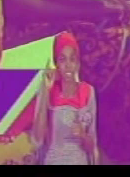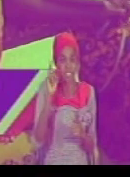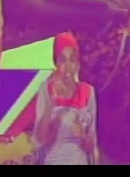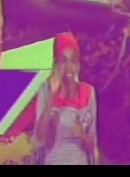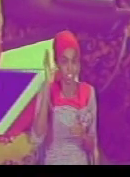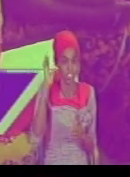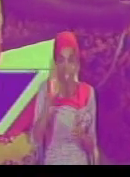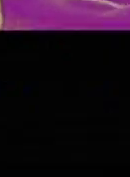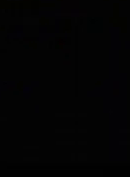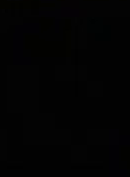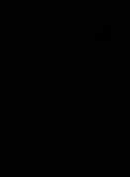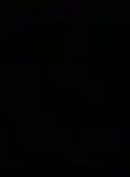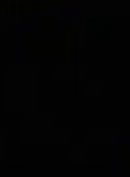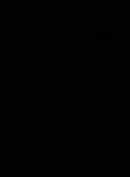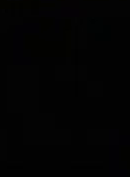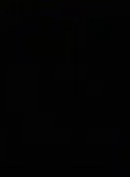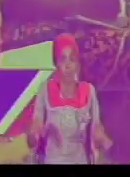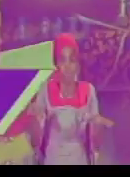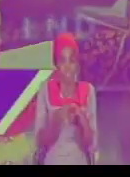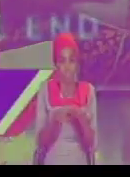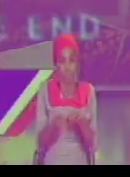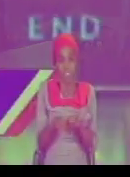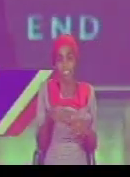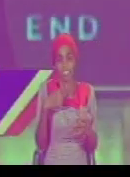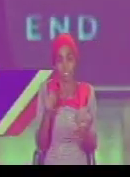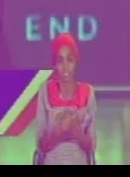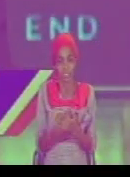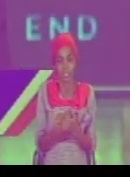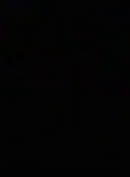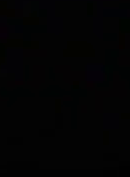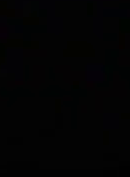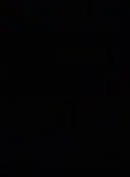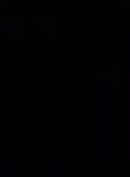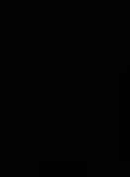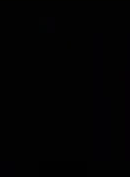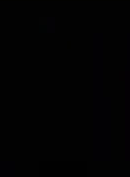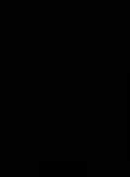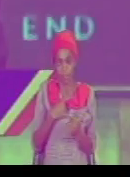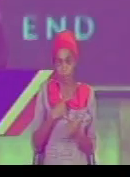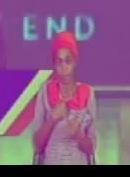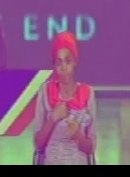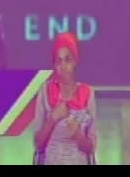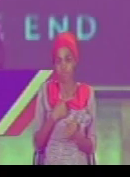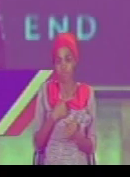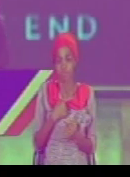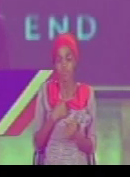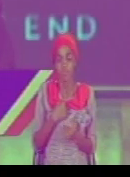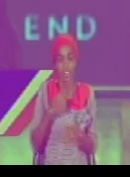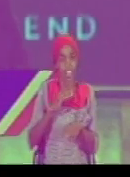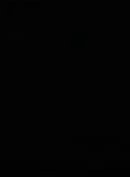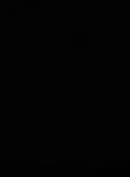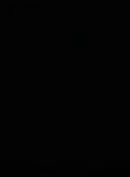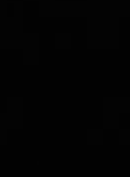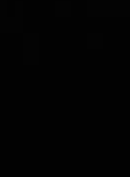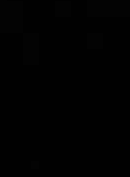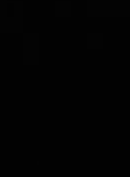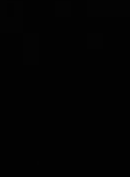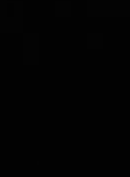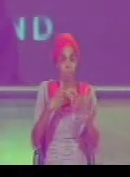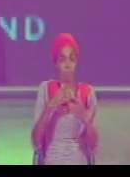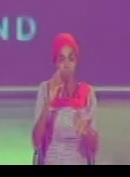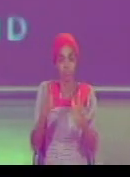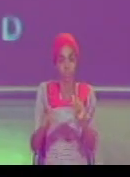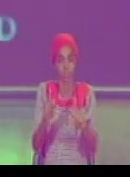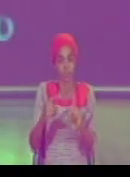peculiar treasure unto me. A peculiar treasure unto me above all people, for all